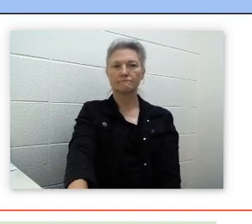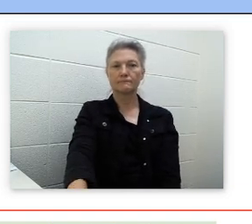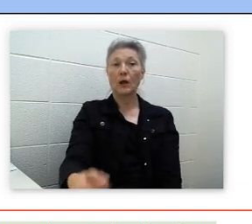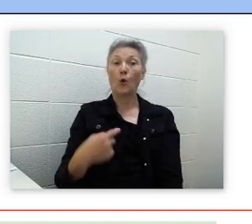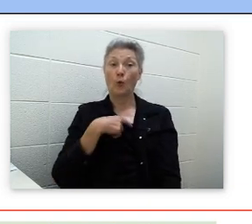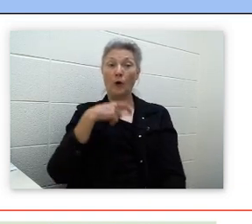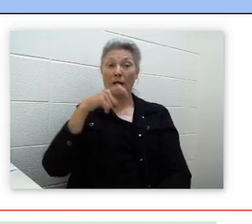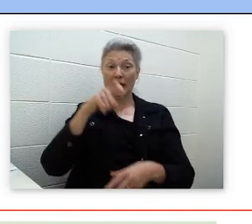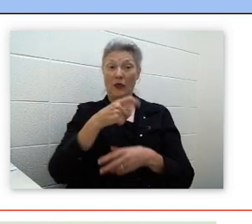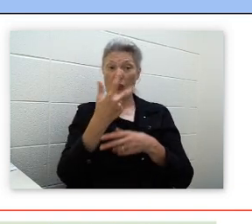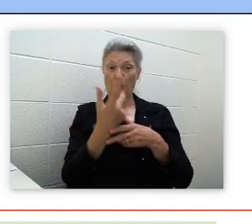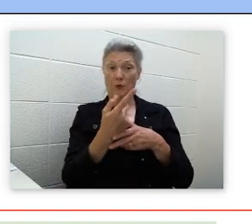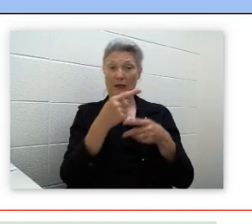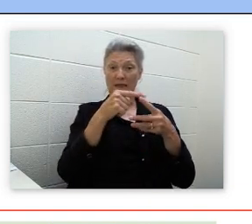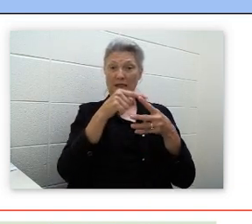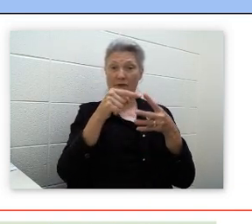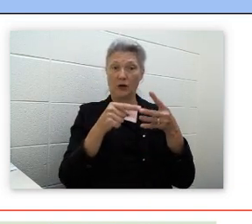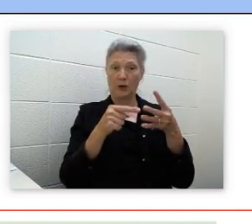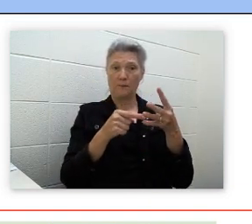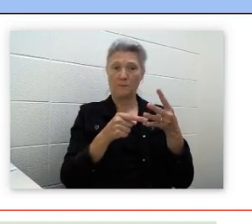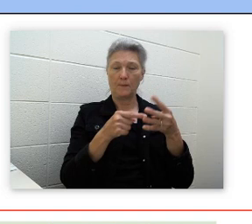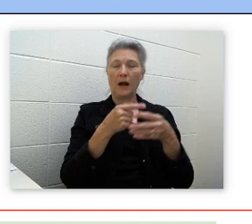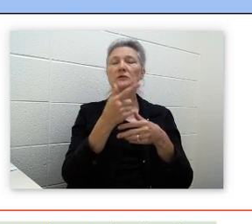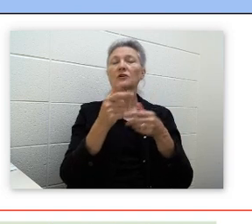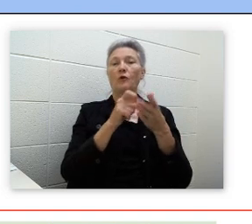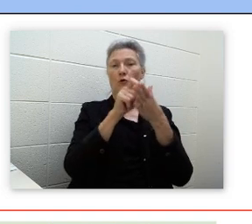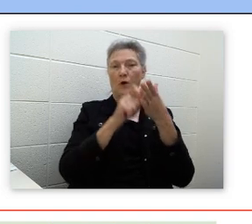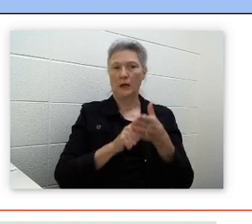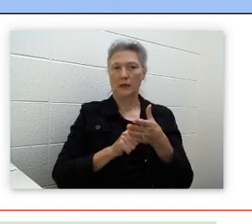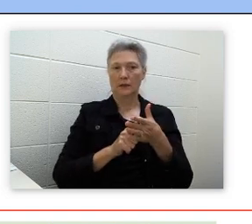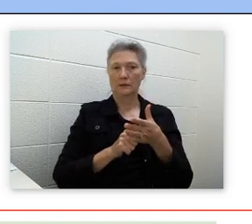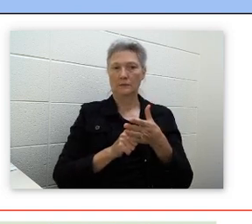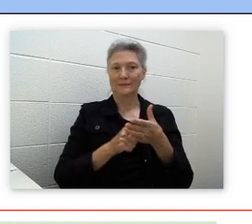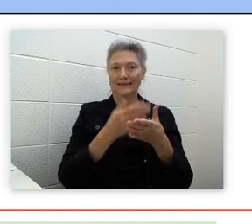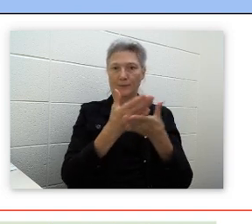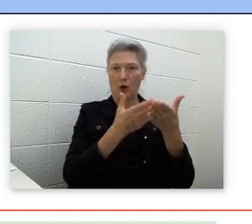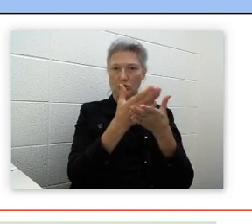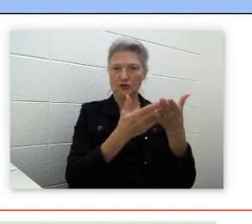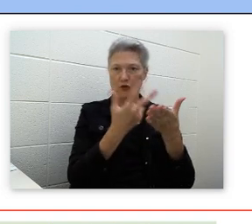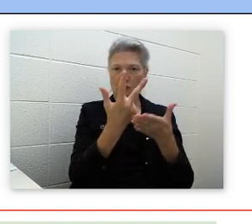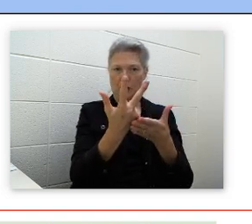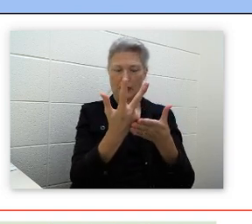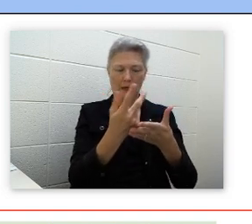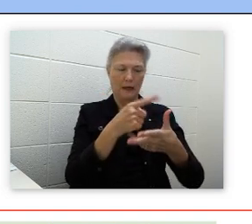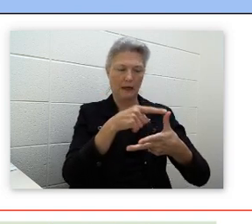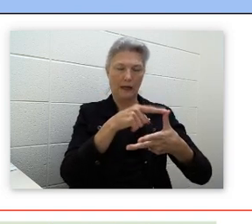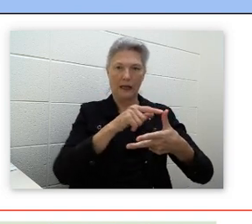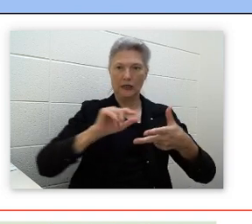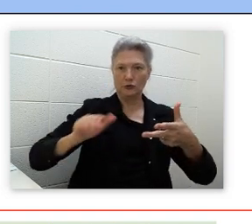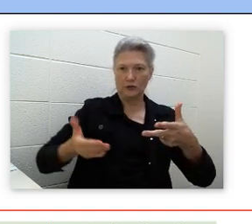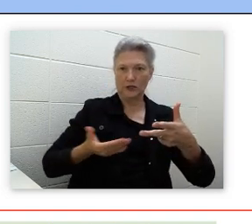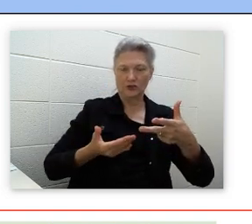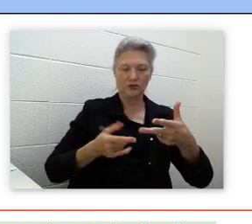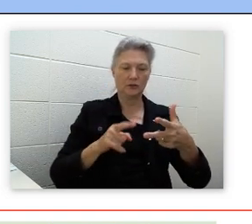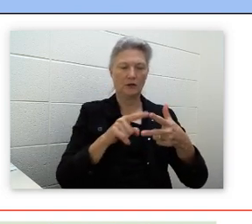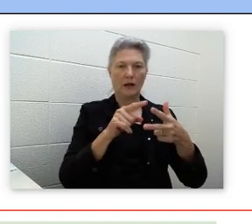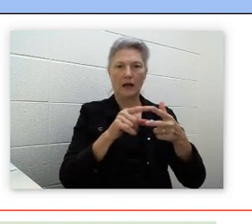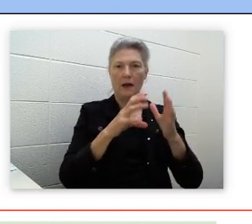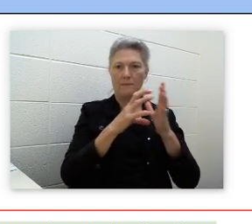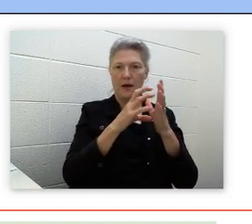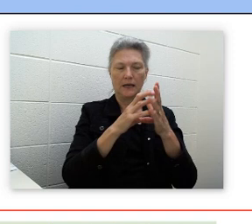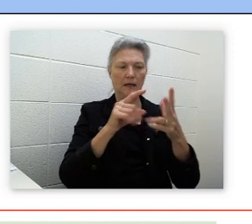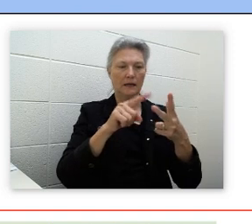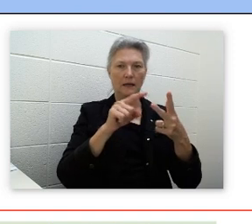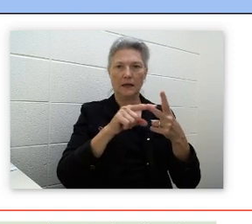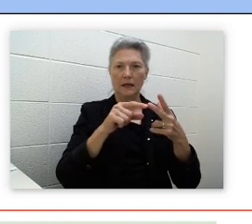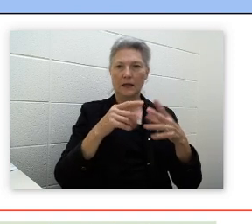We need 3 different sections in our writing. We need an introduction, a body, and a conclusion. For the introduction,